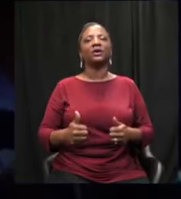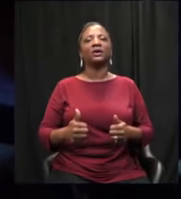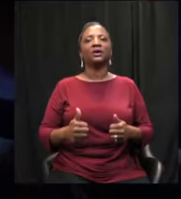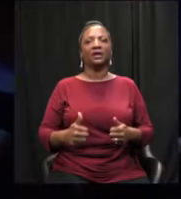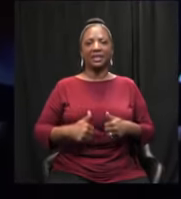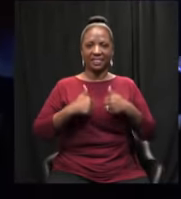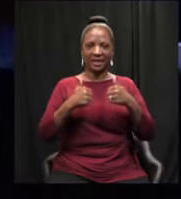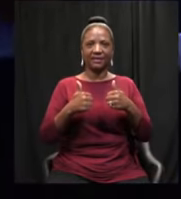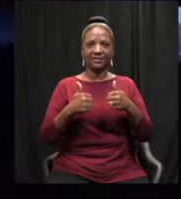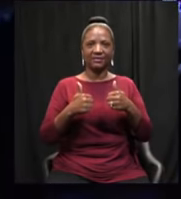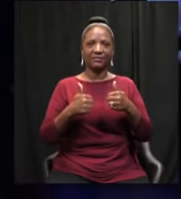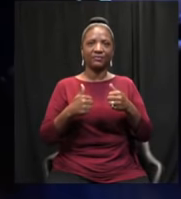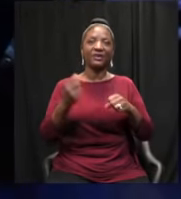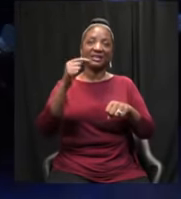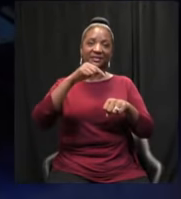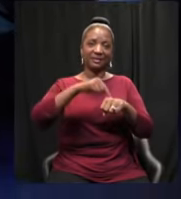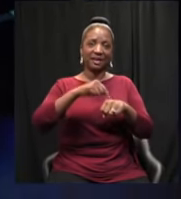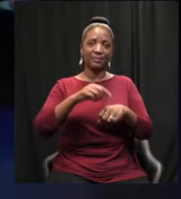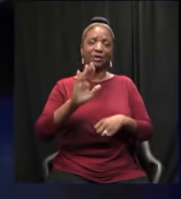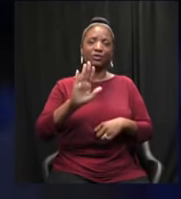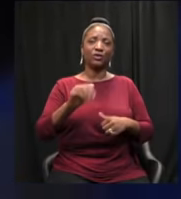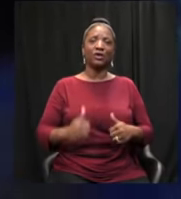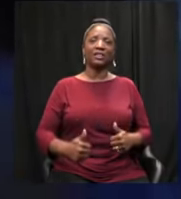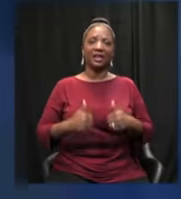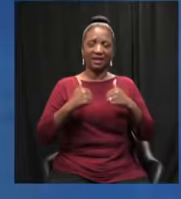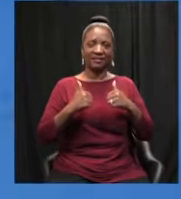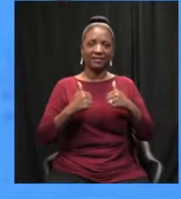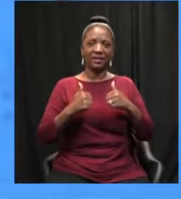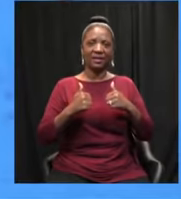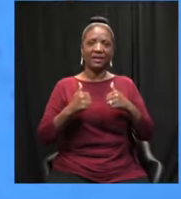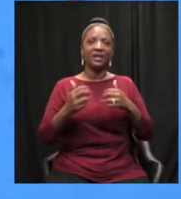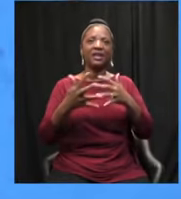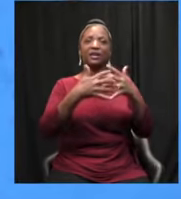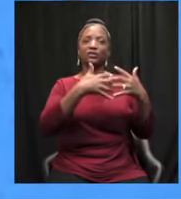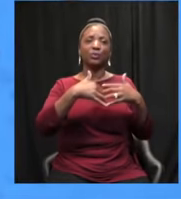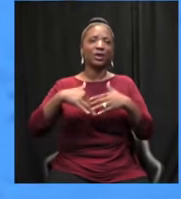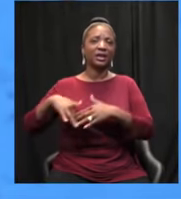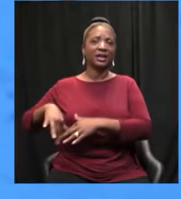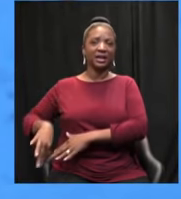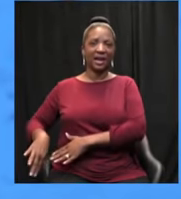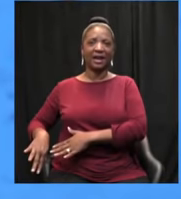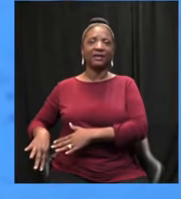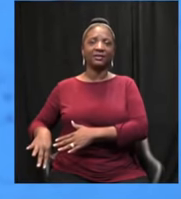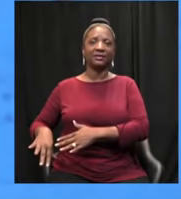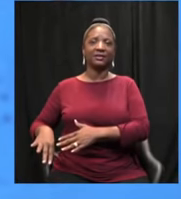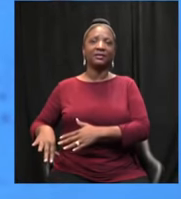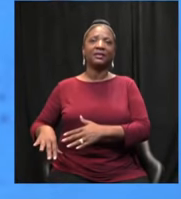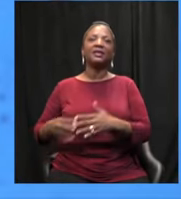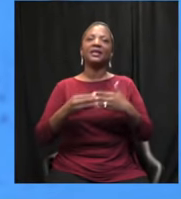season in your life. He is moving, he is working, he is guiding.